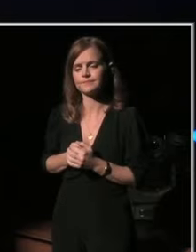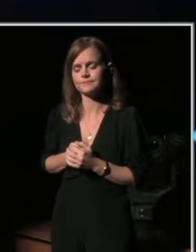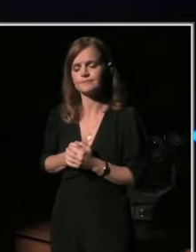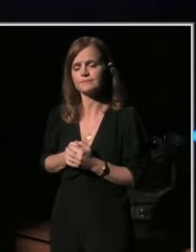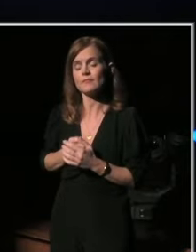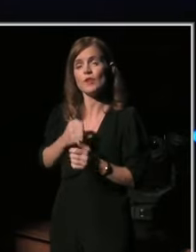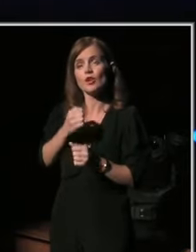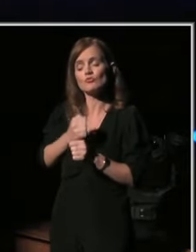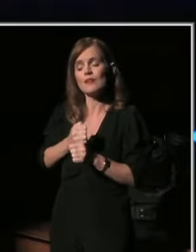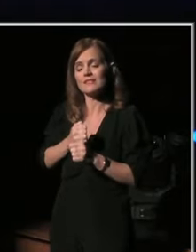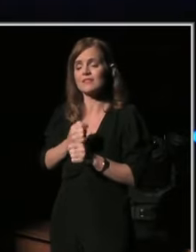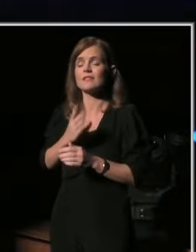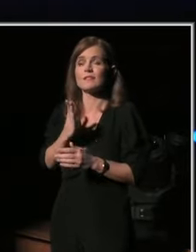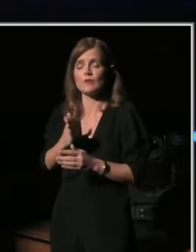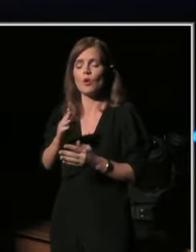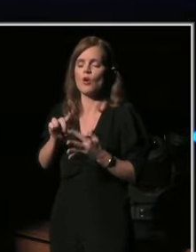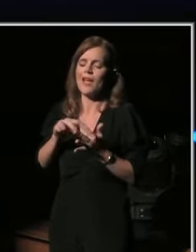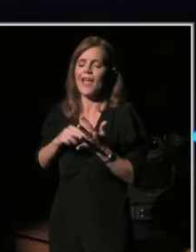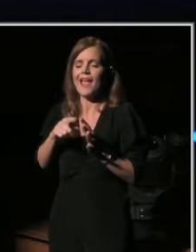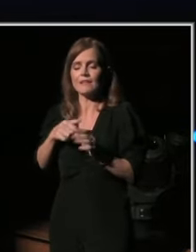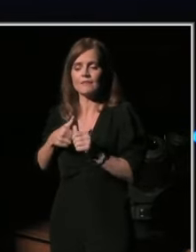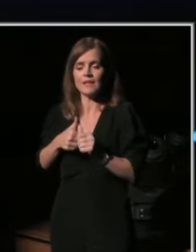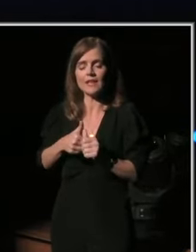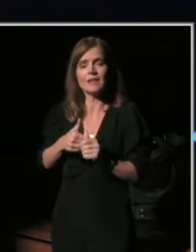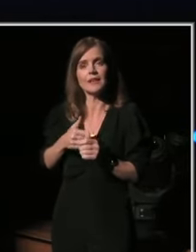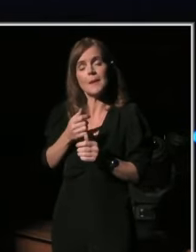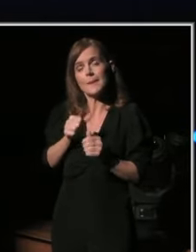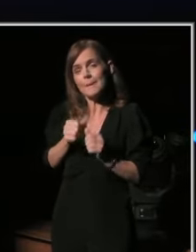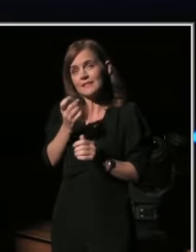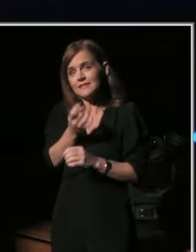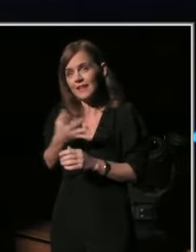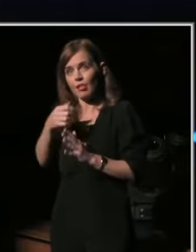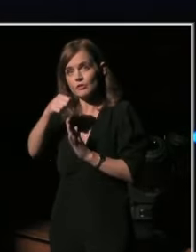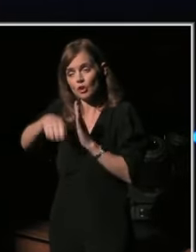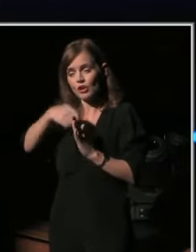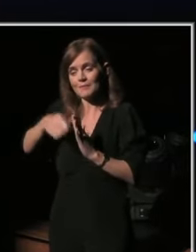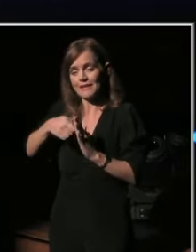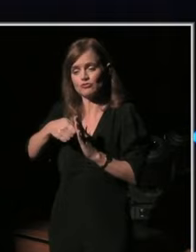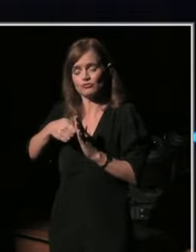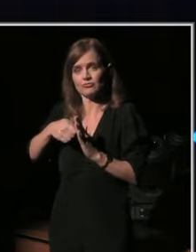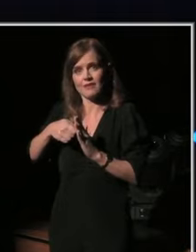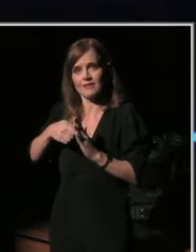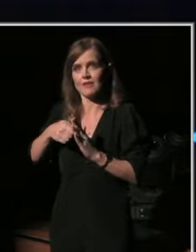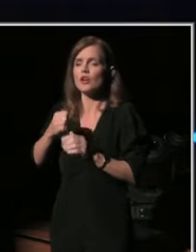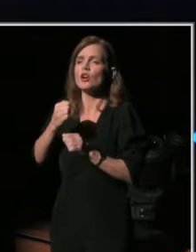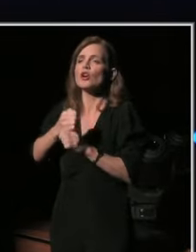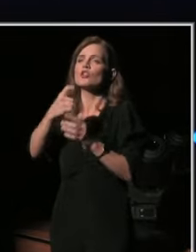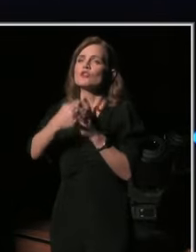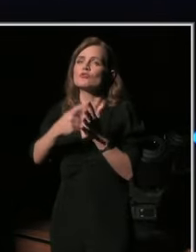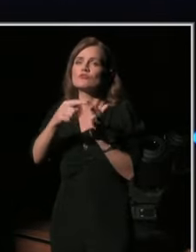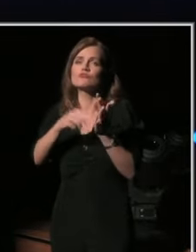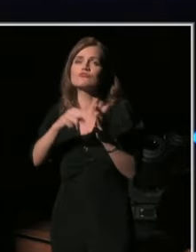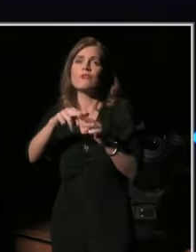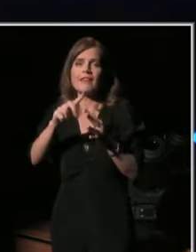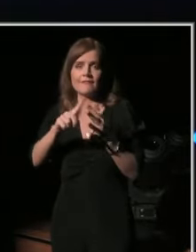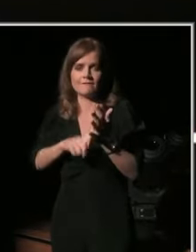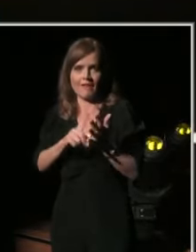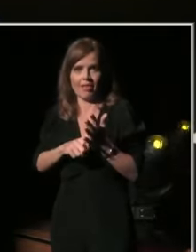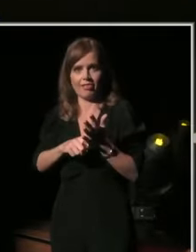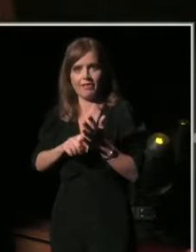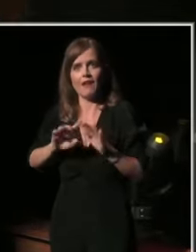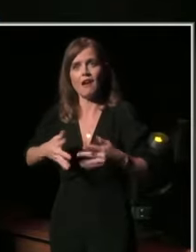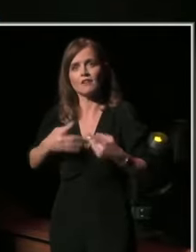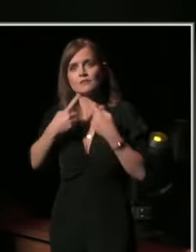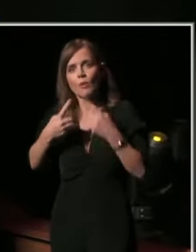The Grierson for the Envy Best Single Documentary, Domestic, goes to Grenfell, The Untold Story.